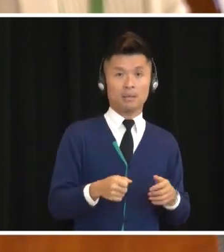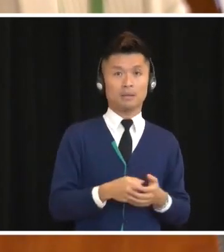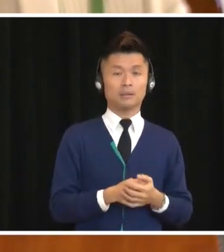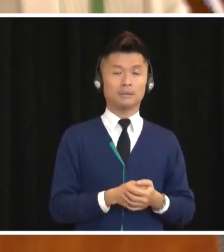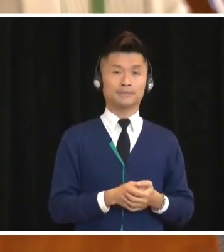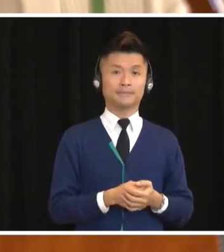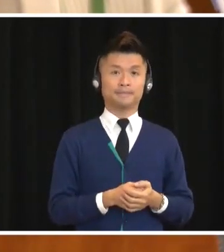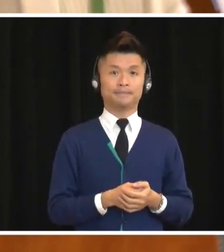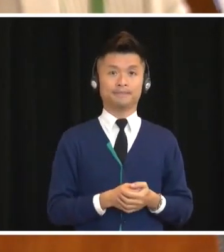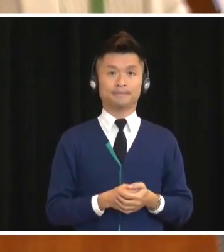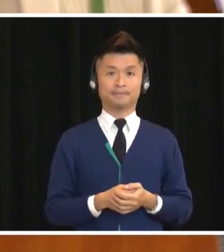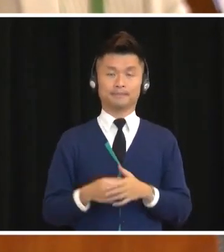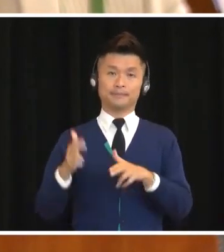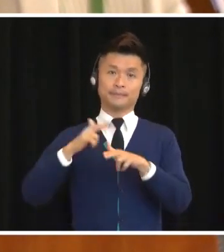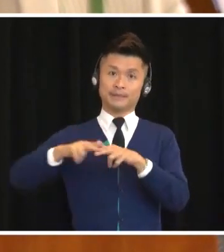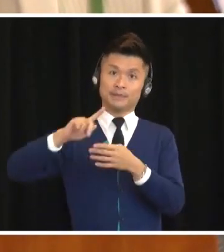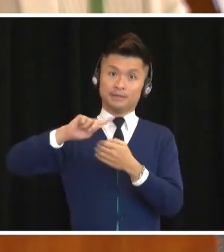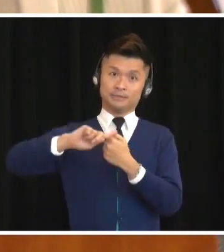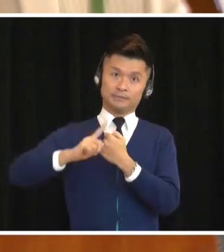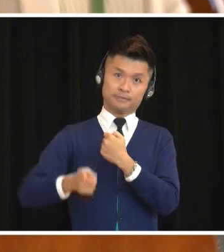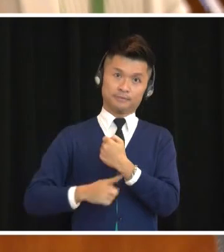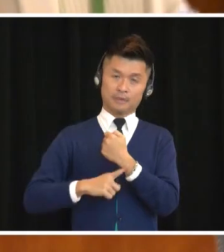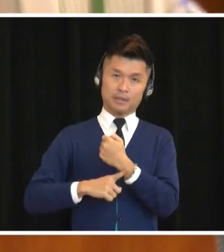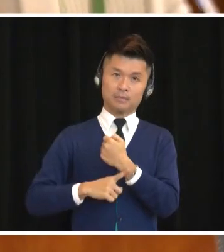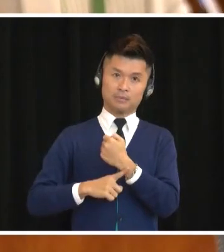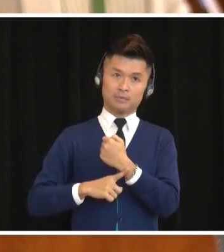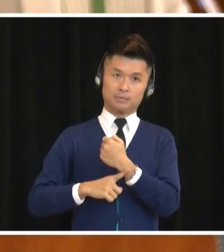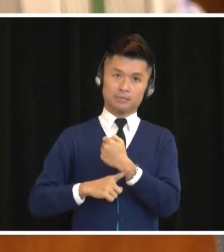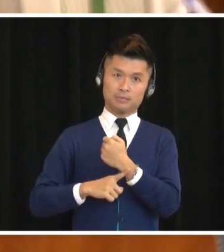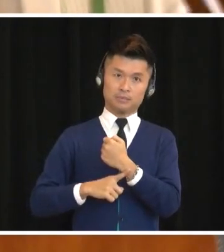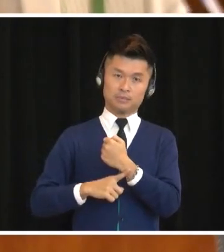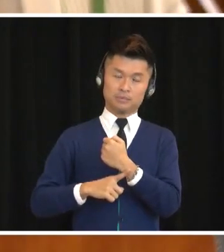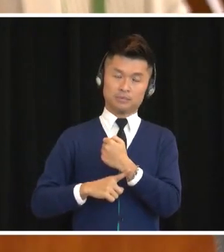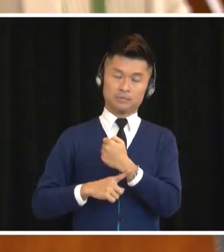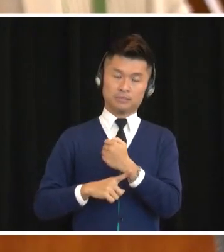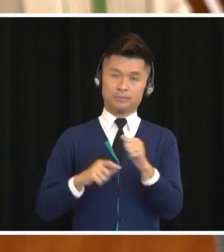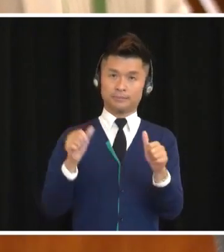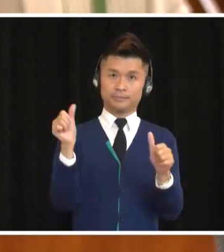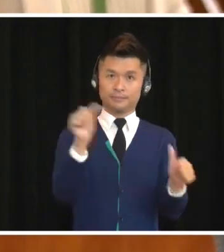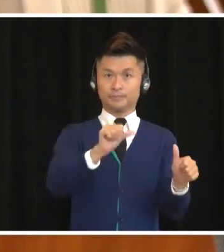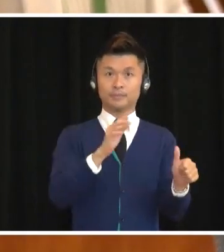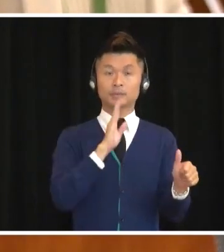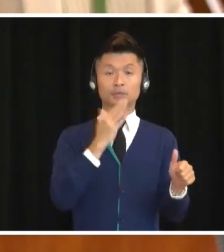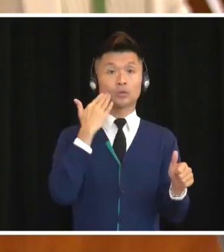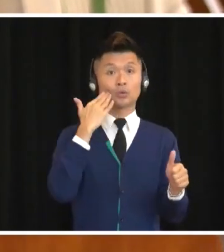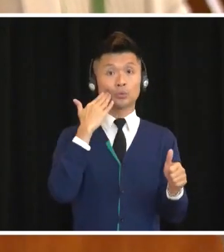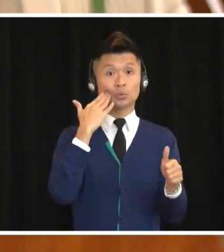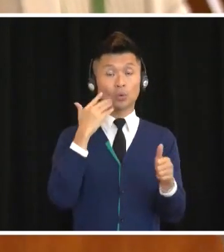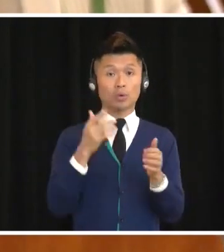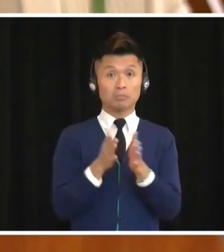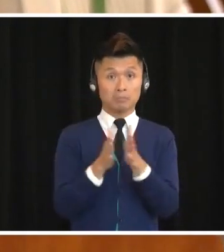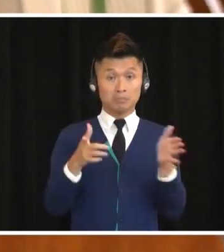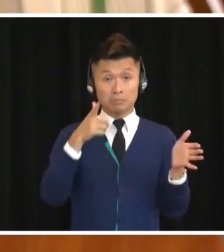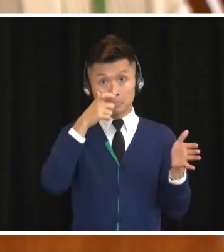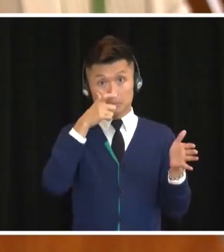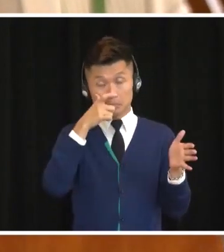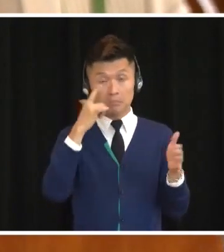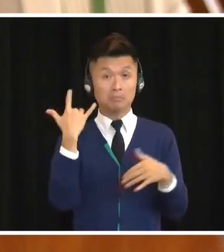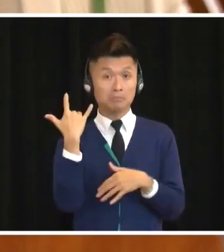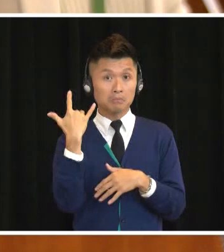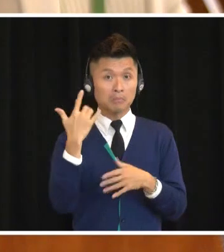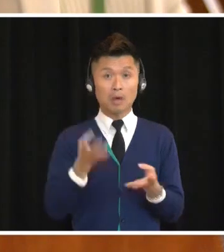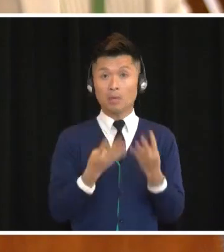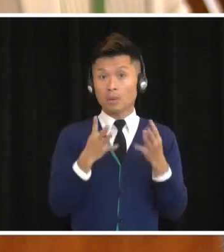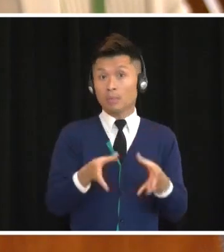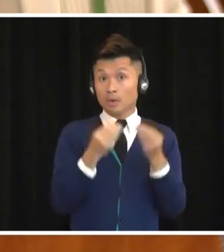this procedure is very similar to the normal criminal procedure. If there's